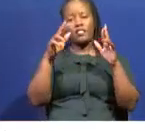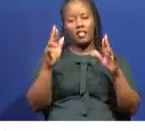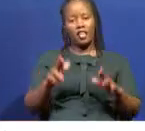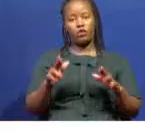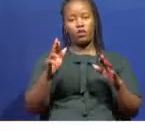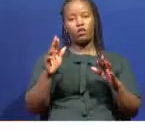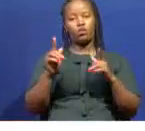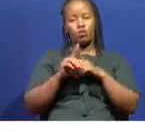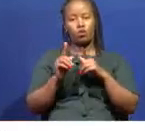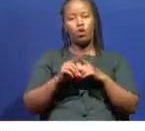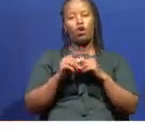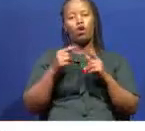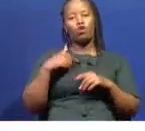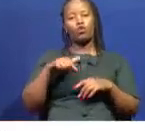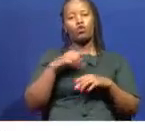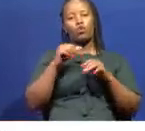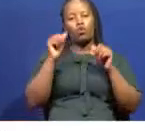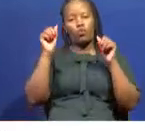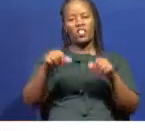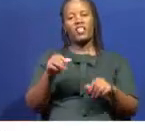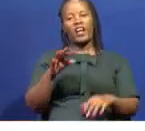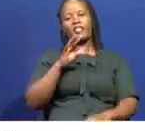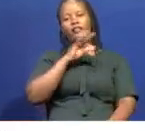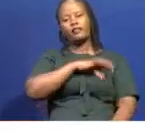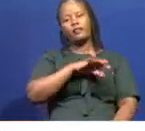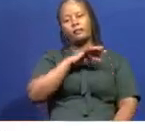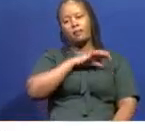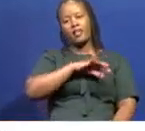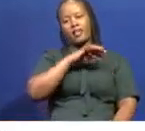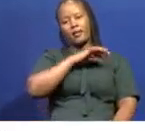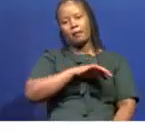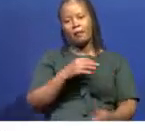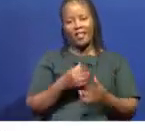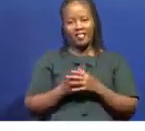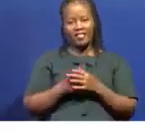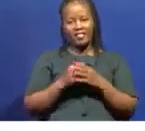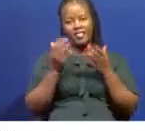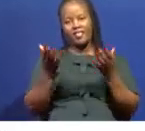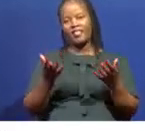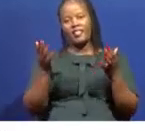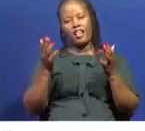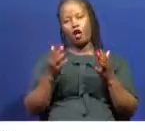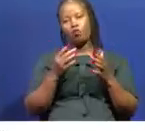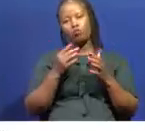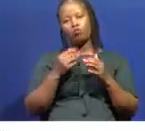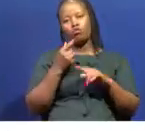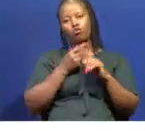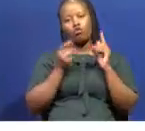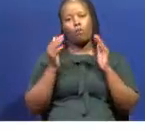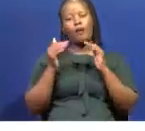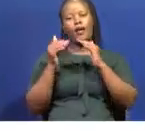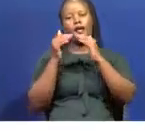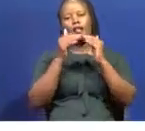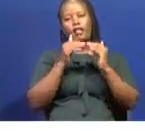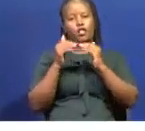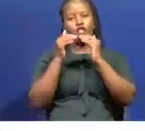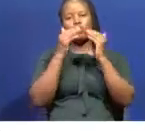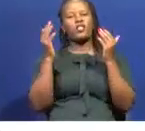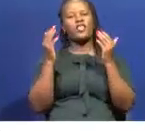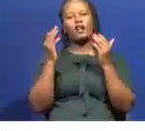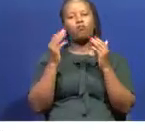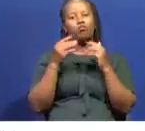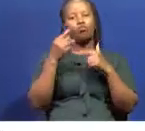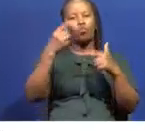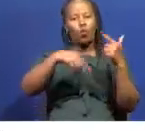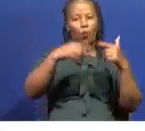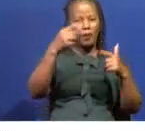another platform for us where we can make money. Yeah. Maybe apart from the Equator Tour, which is the PGK Tour, what are